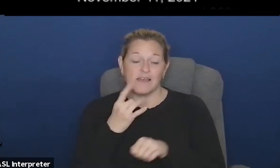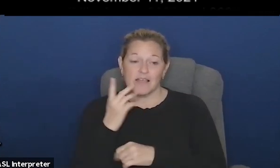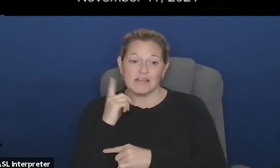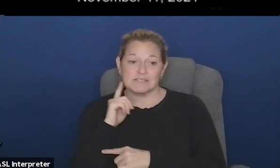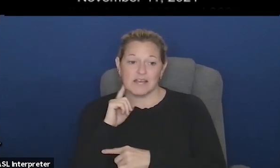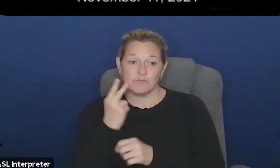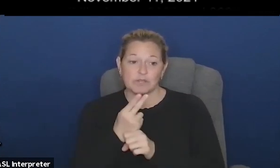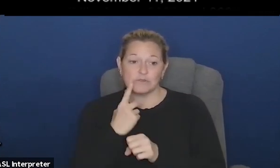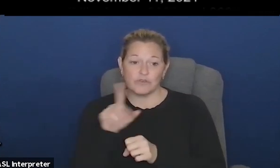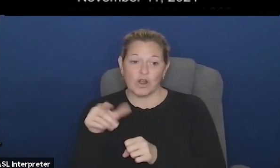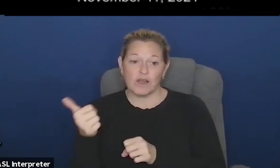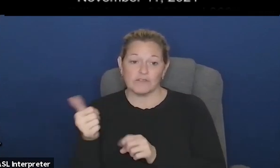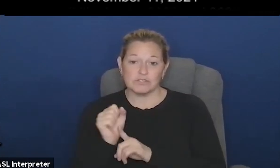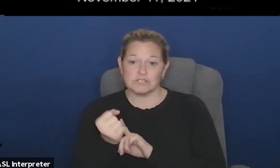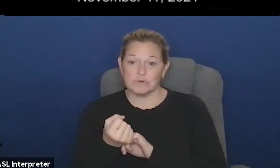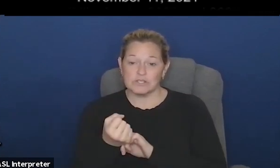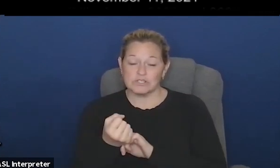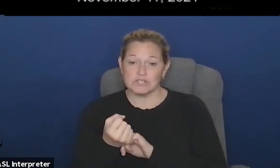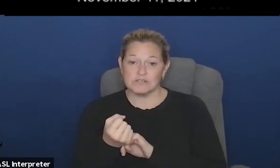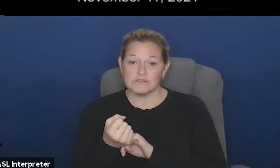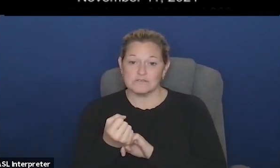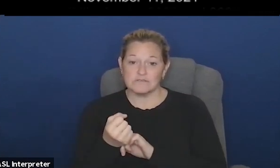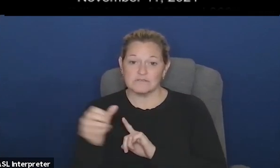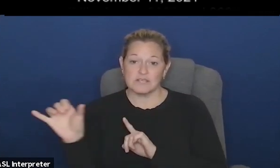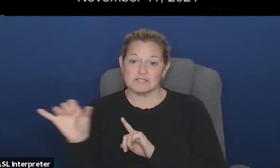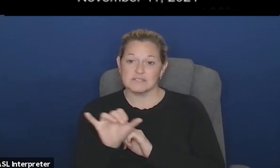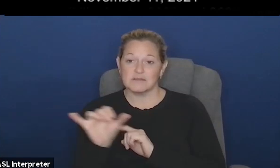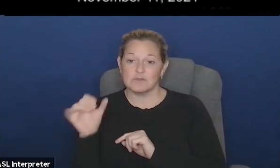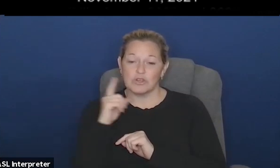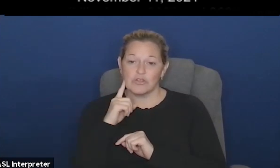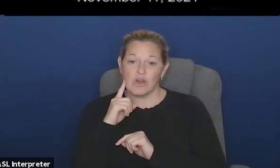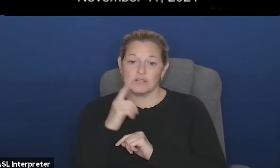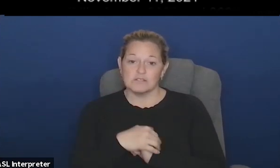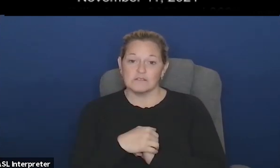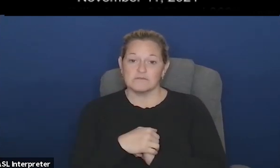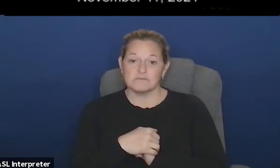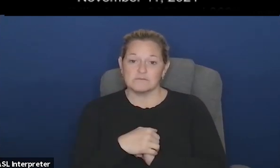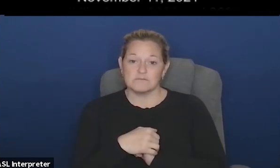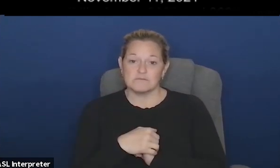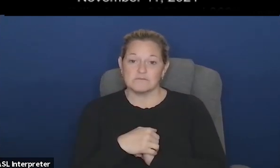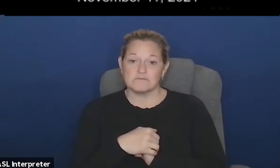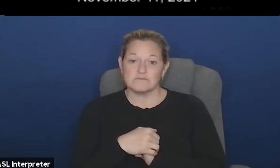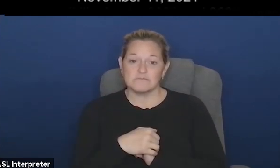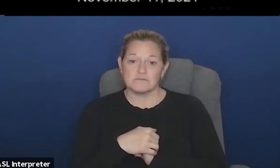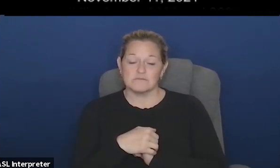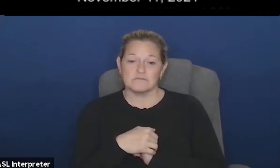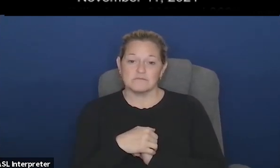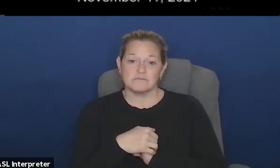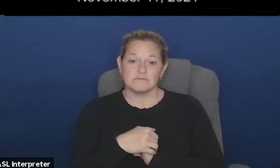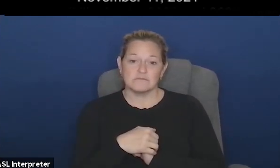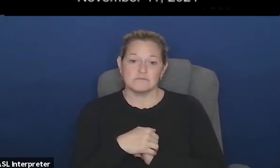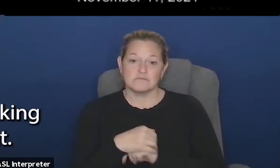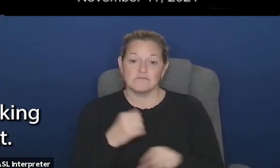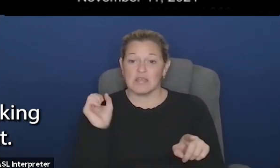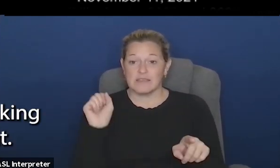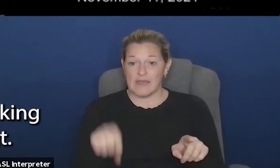kind of similar line of thought to Lisa's question. Allyson, do you want to take that? Yeah, I mean, it can, and